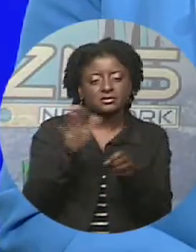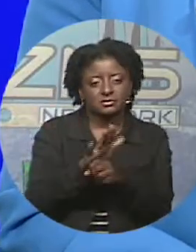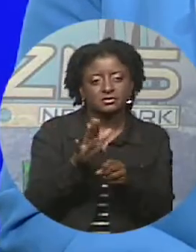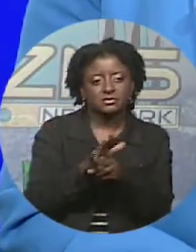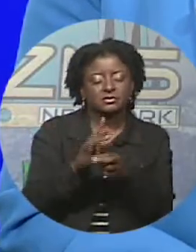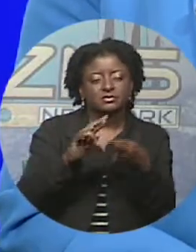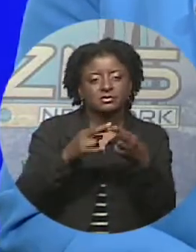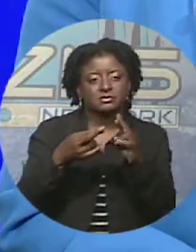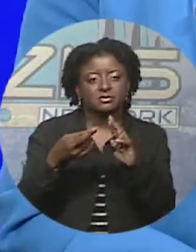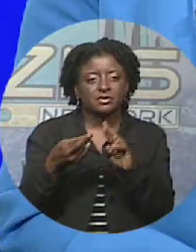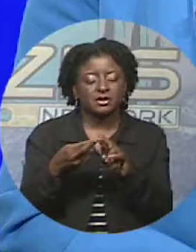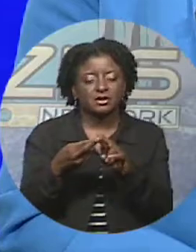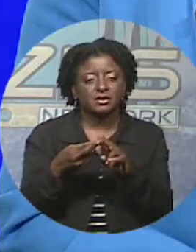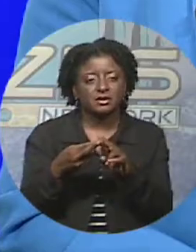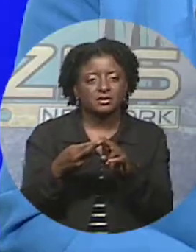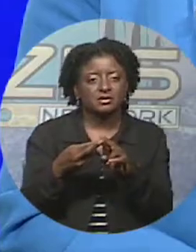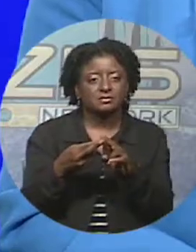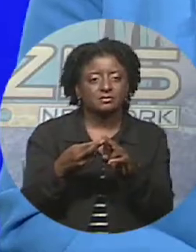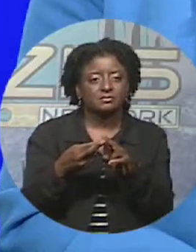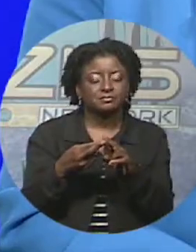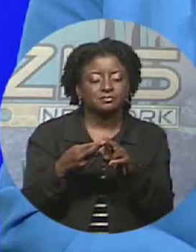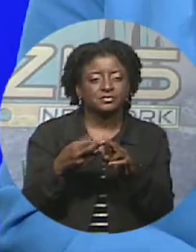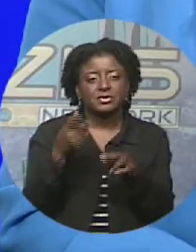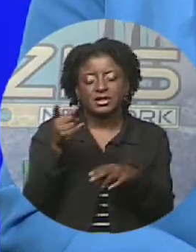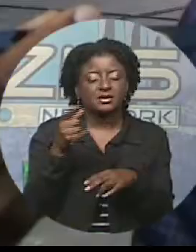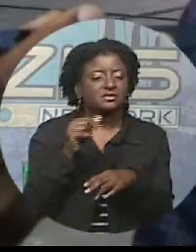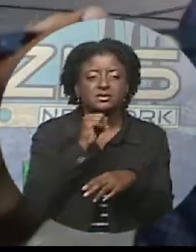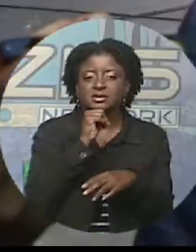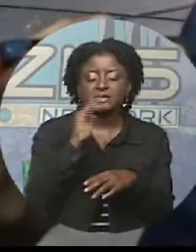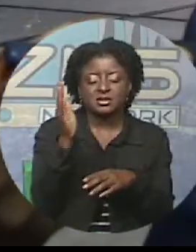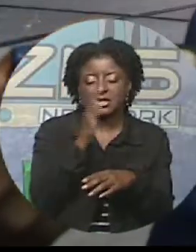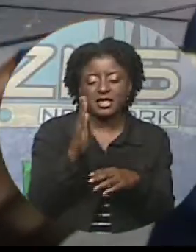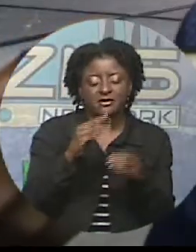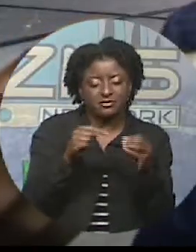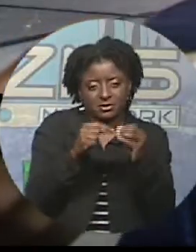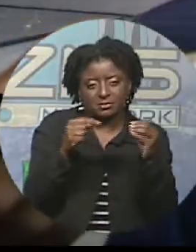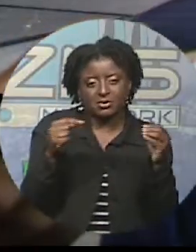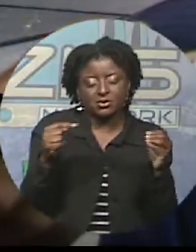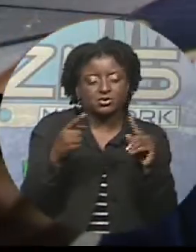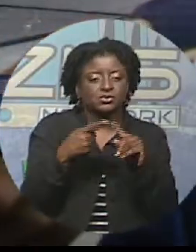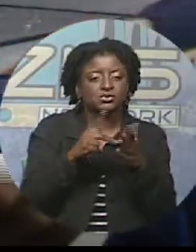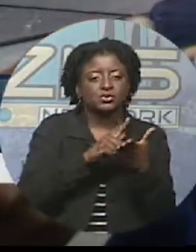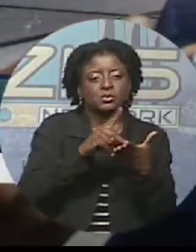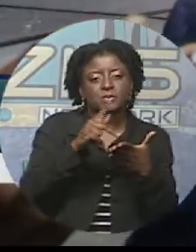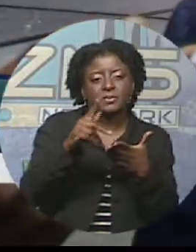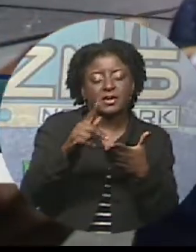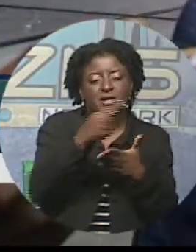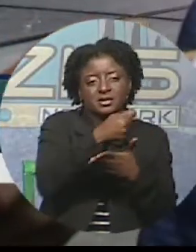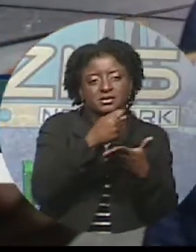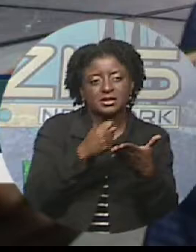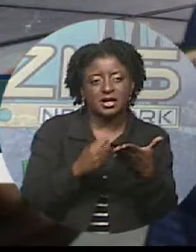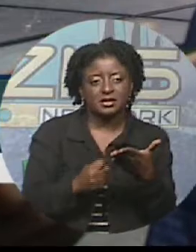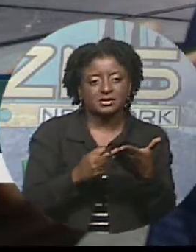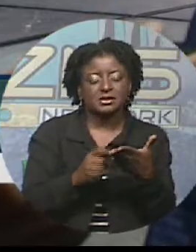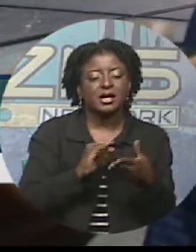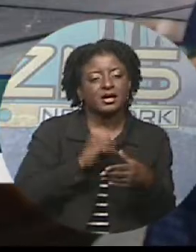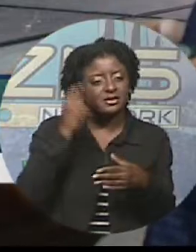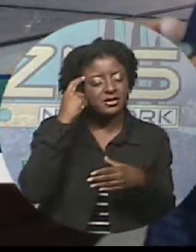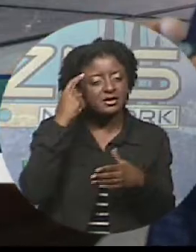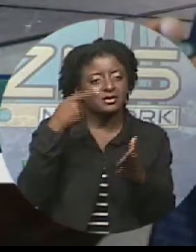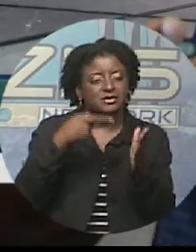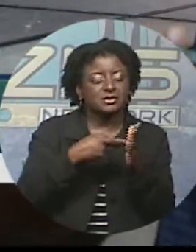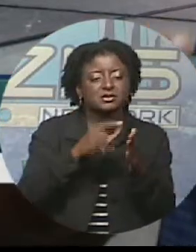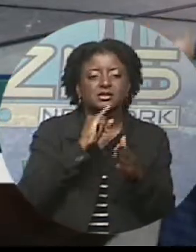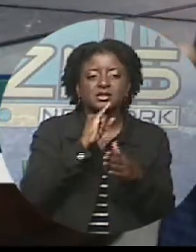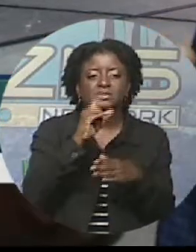presented and he never had any real opposition to paying tax. I think this is one of the coalition recommendations to government.